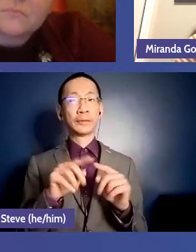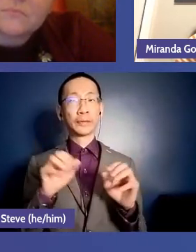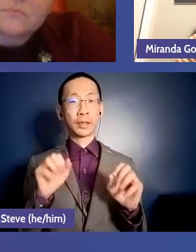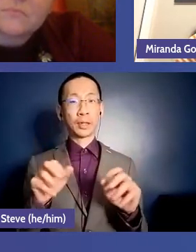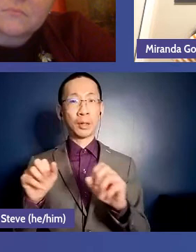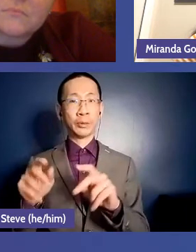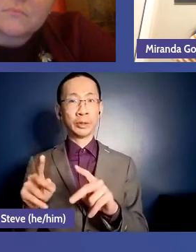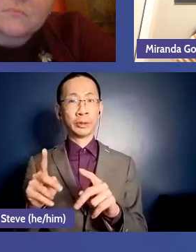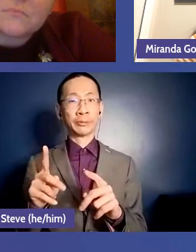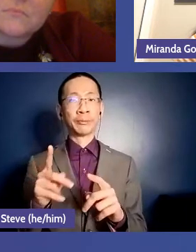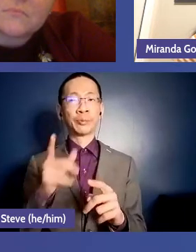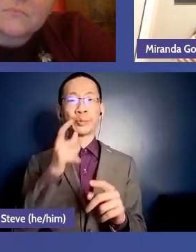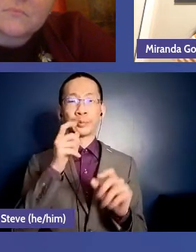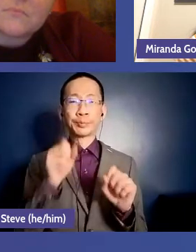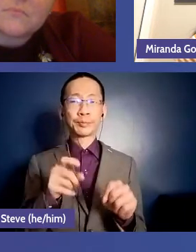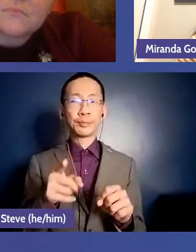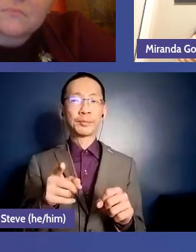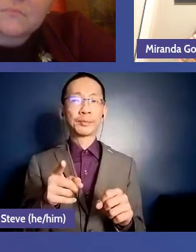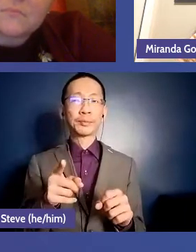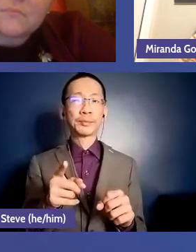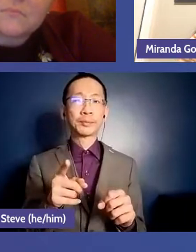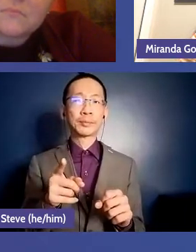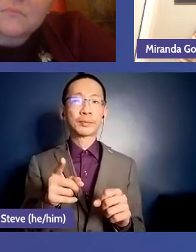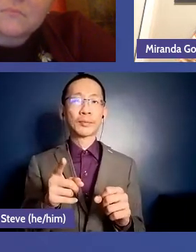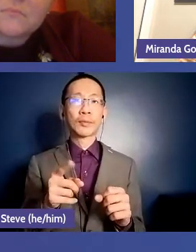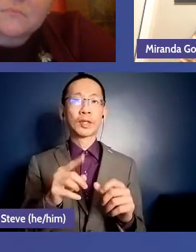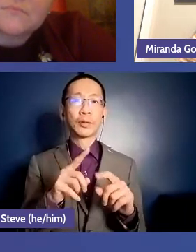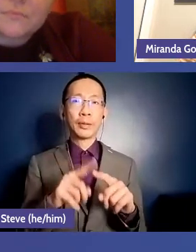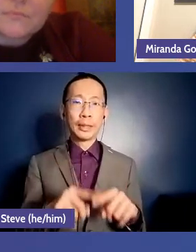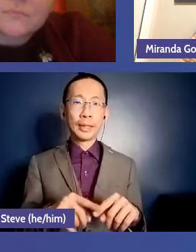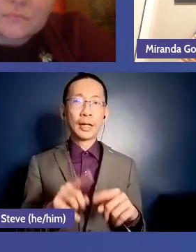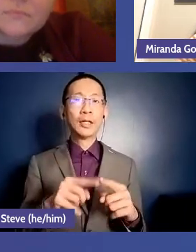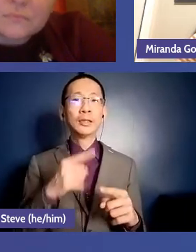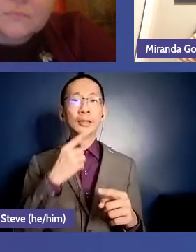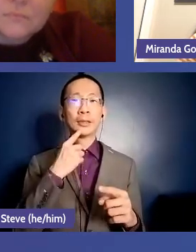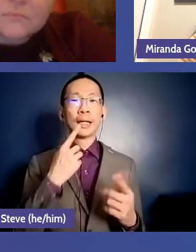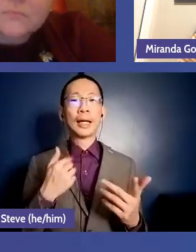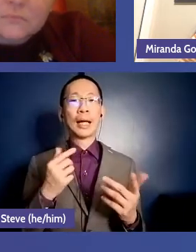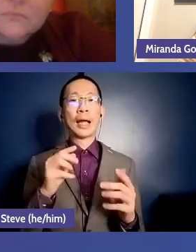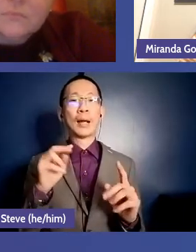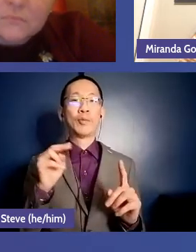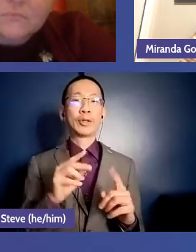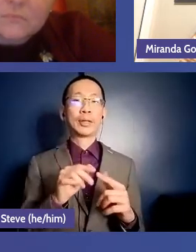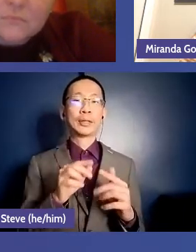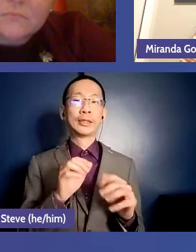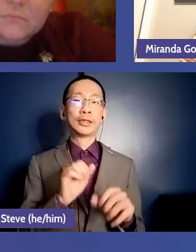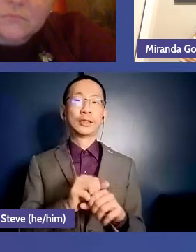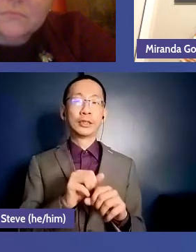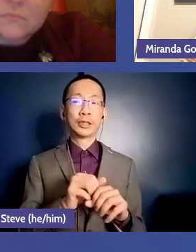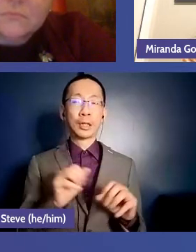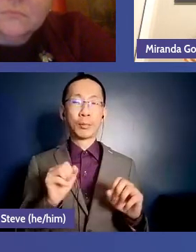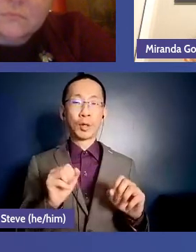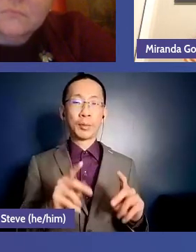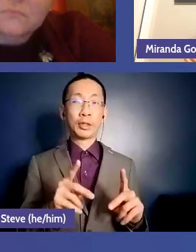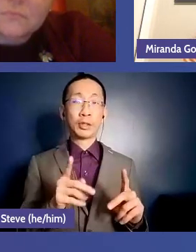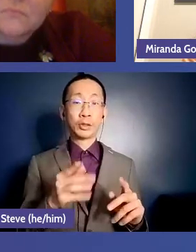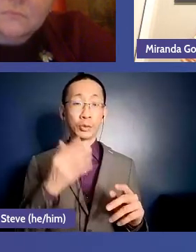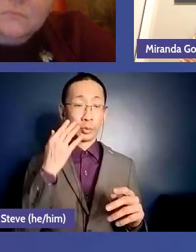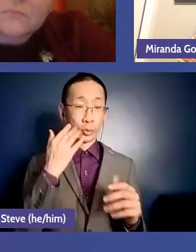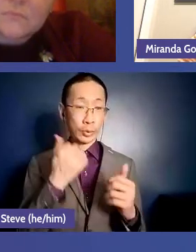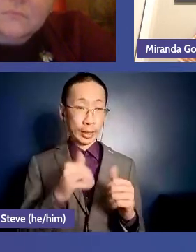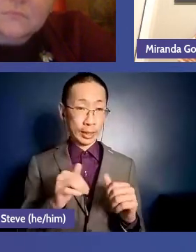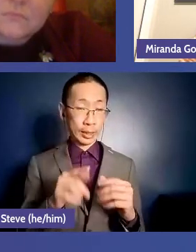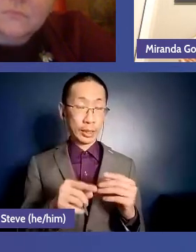opportunities, who can you lean on to say, I'm looking at this job opportunity. Do you know anything about the